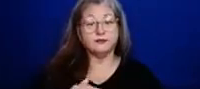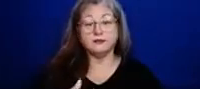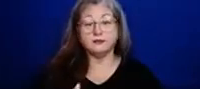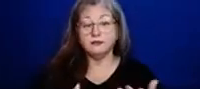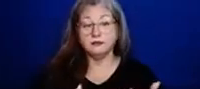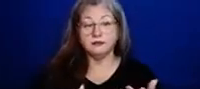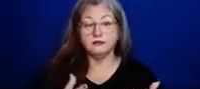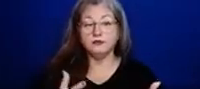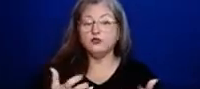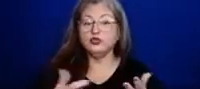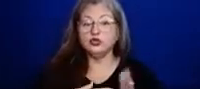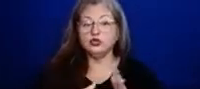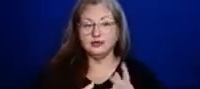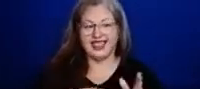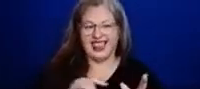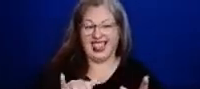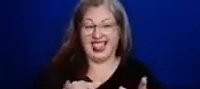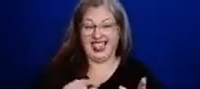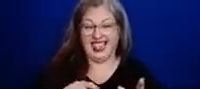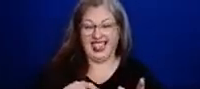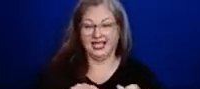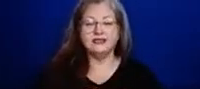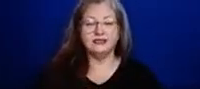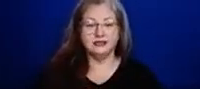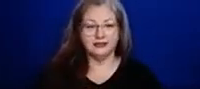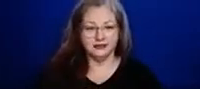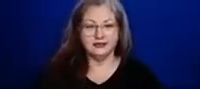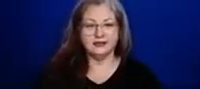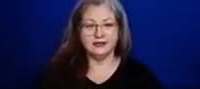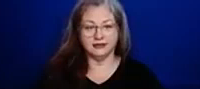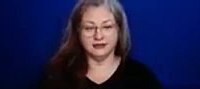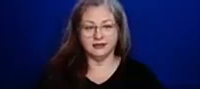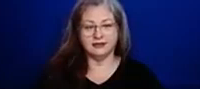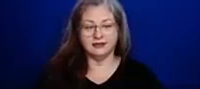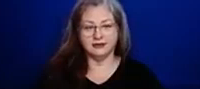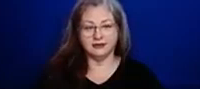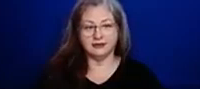Which ones do you want to show? That one.